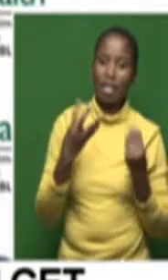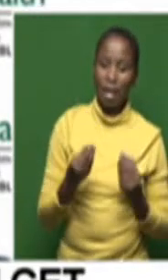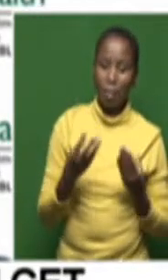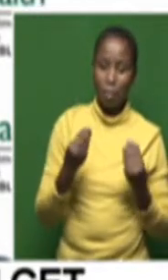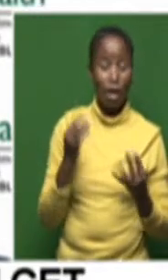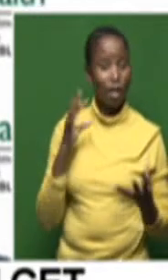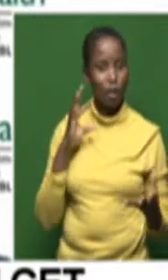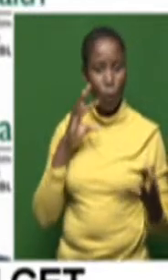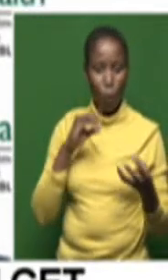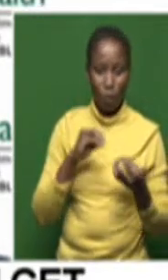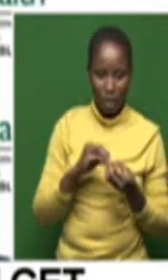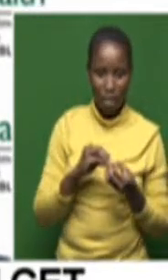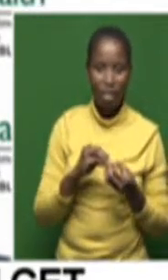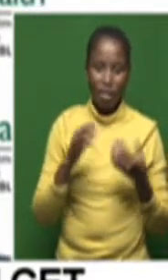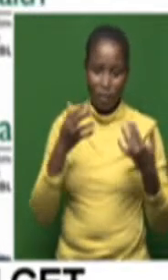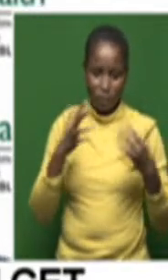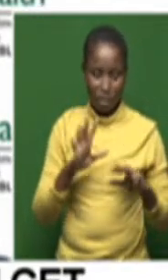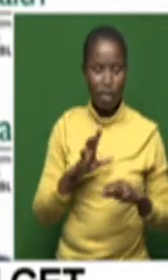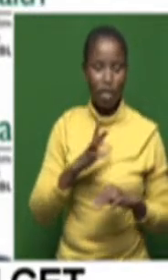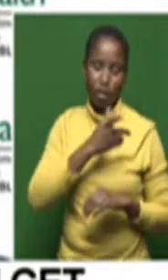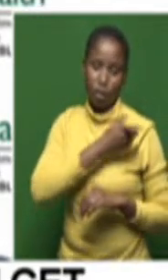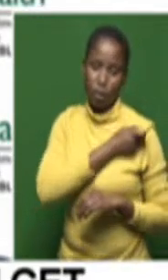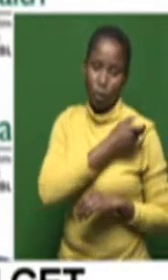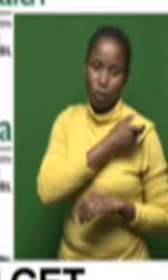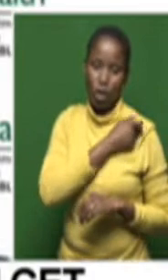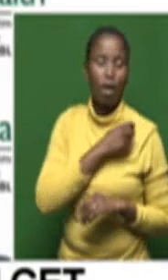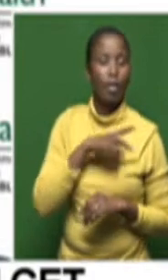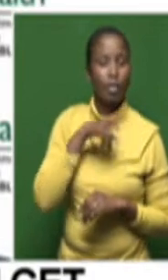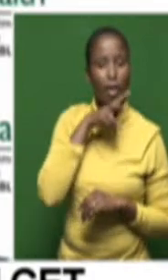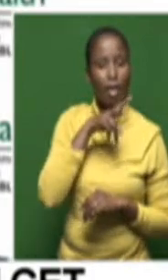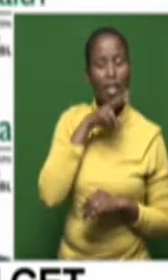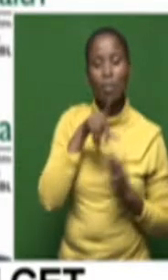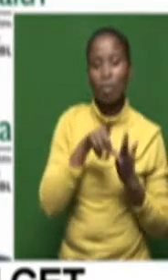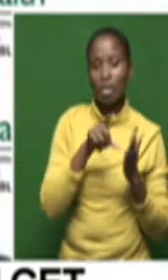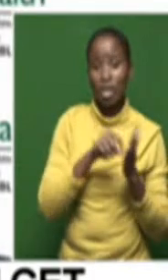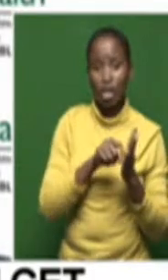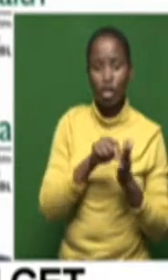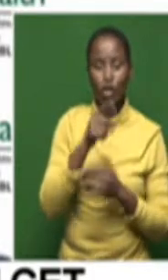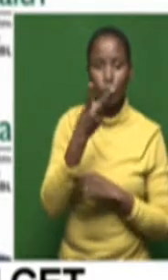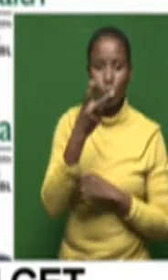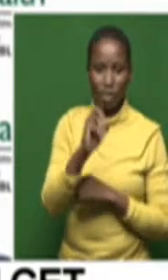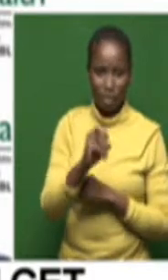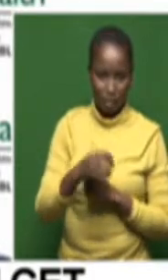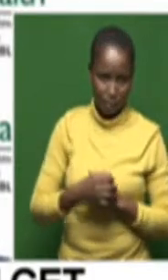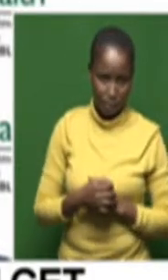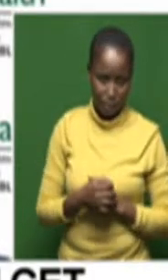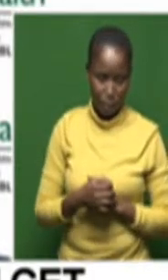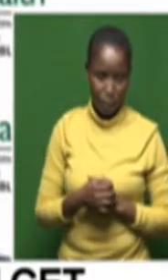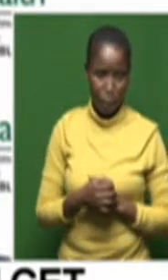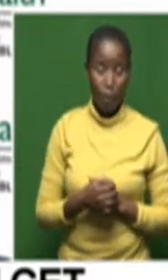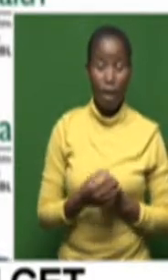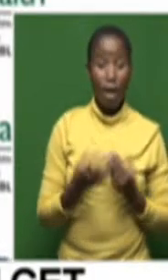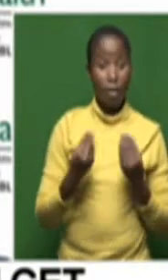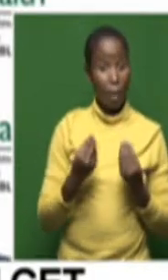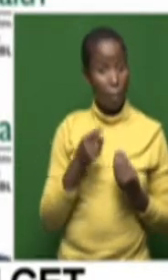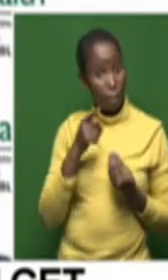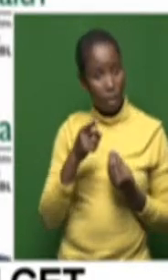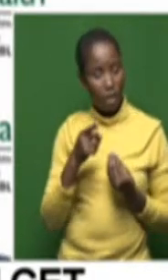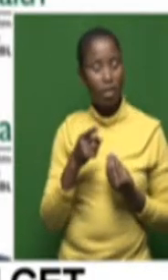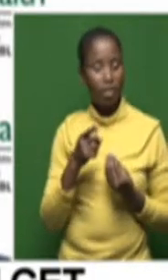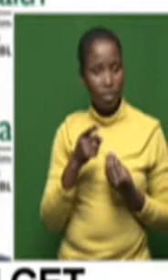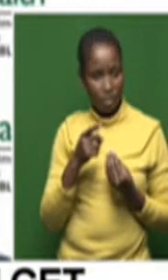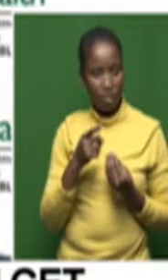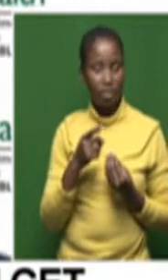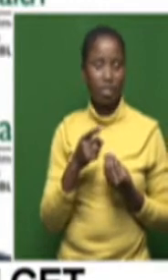total we were able to vaccinate on Friday the 20th. So this number was sustained.